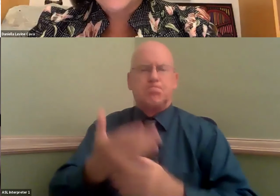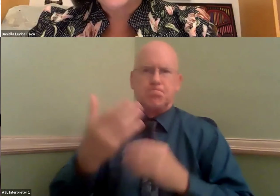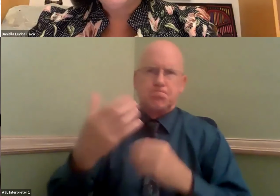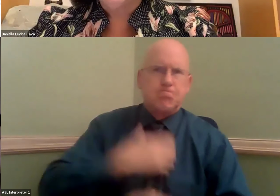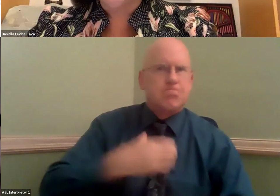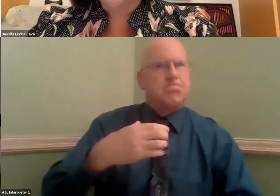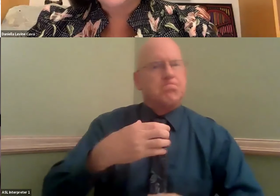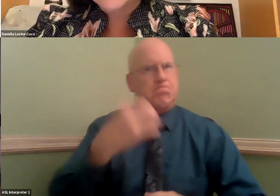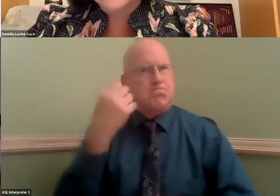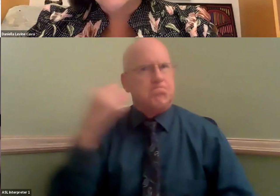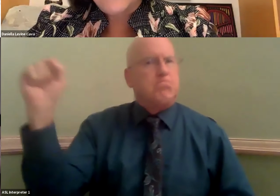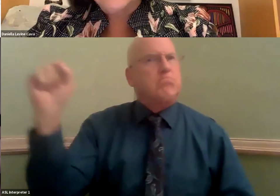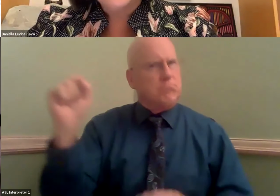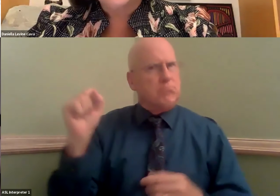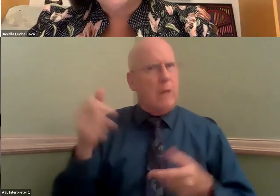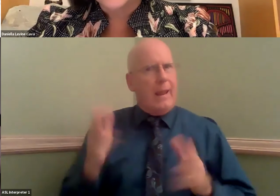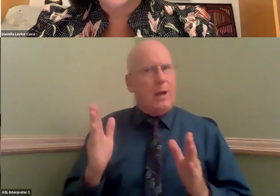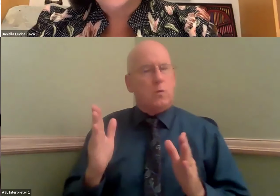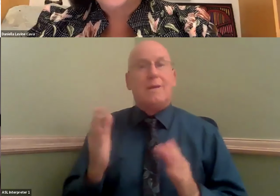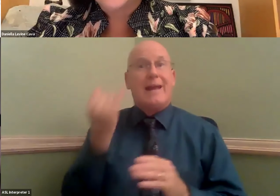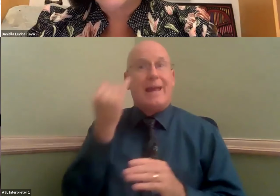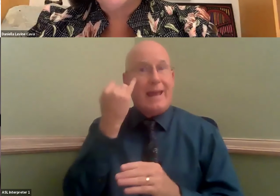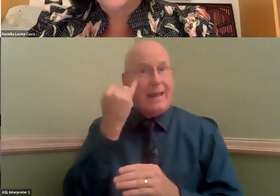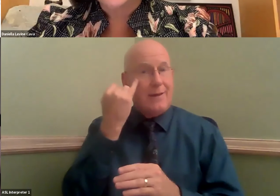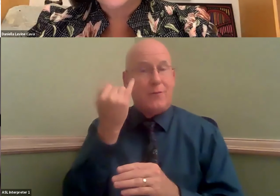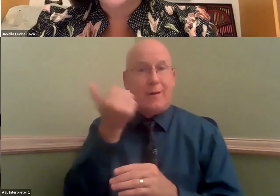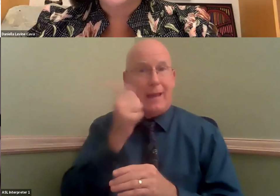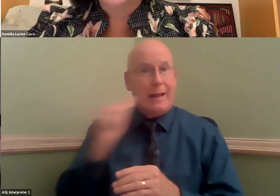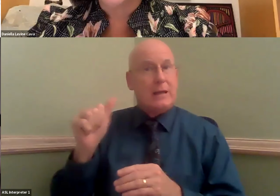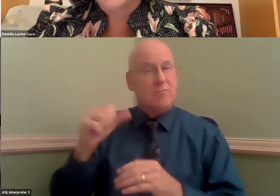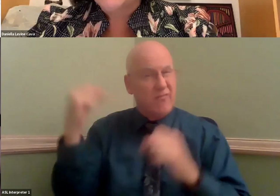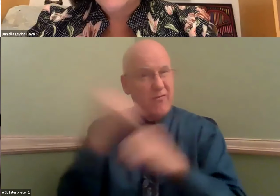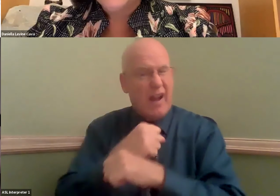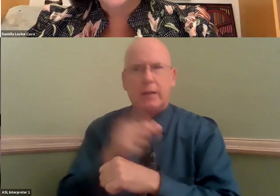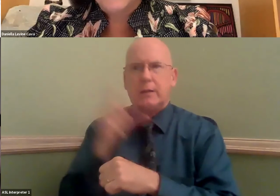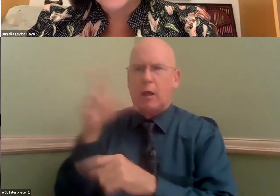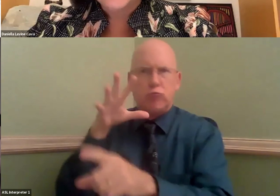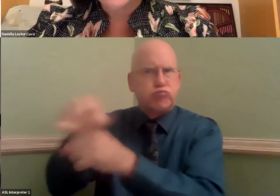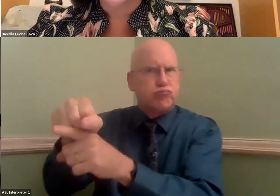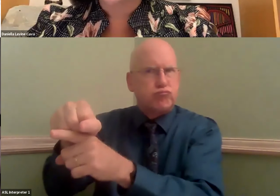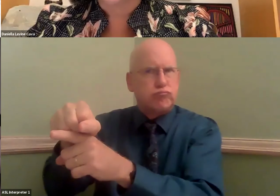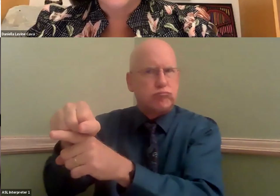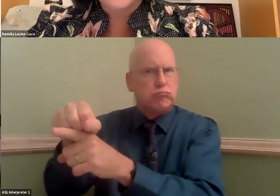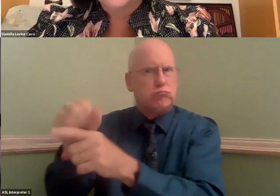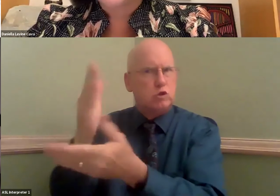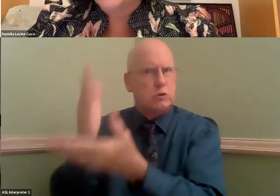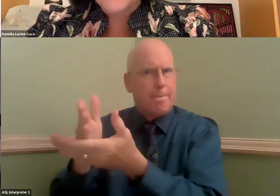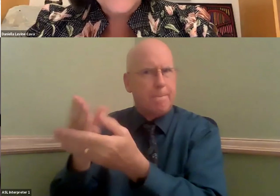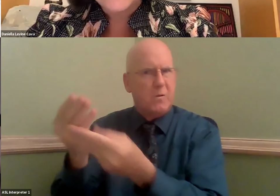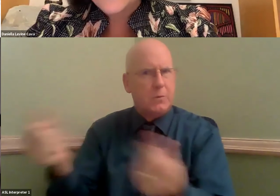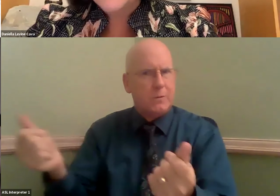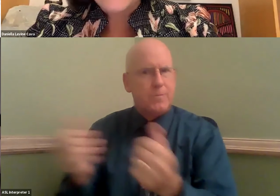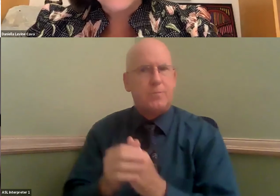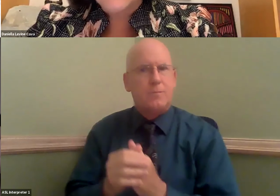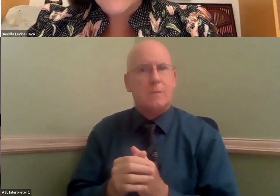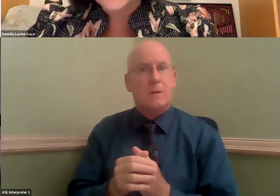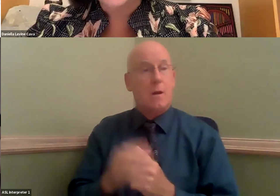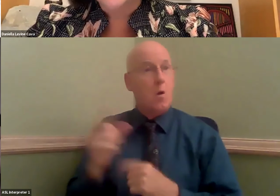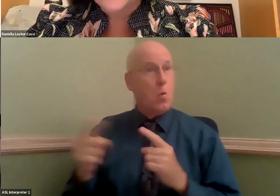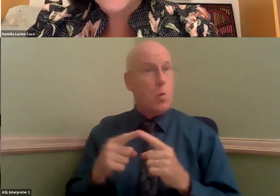was any chance of violence. And unfortunately, we did have a few incidents, but where I was marching, it was accompanied by all those